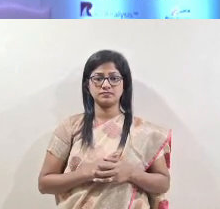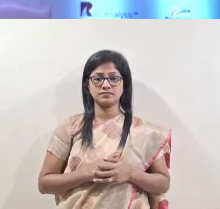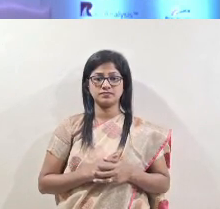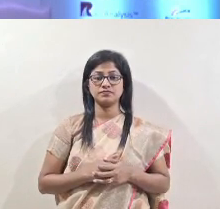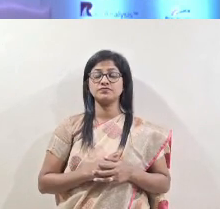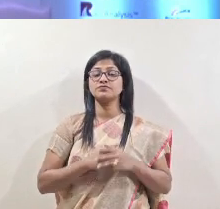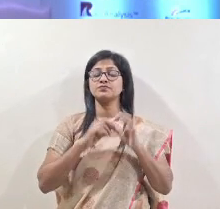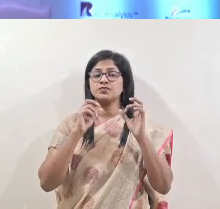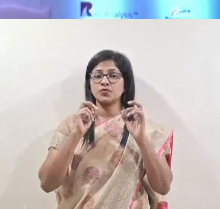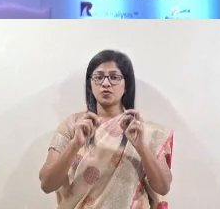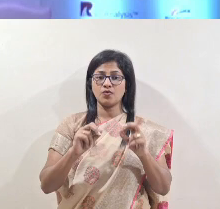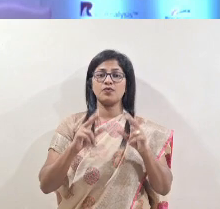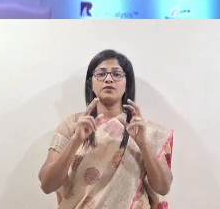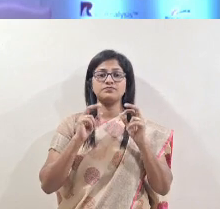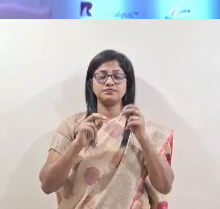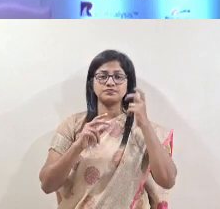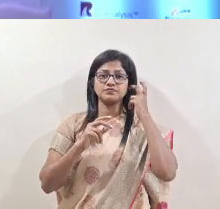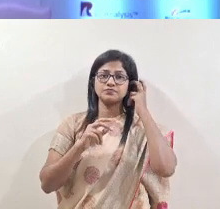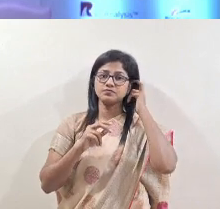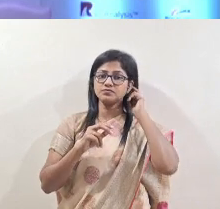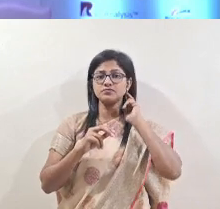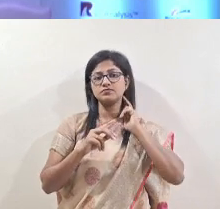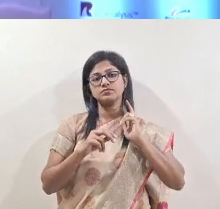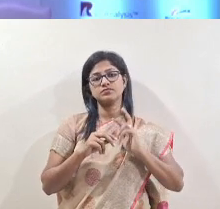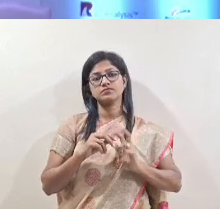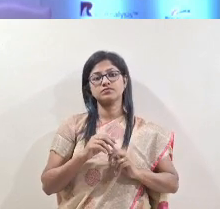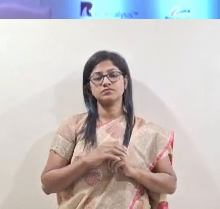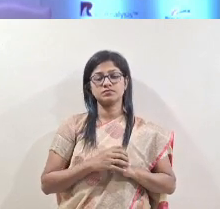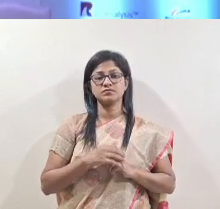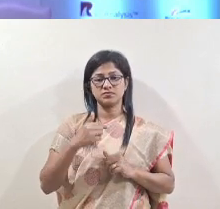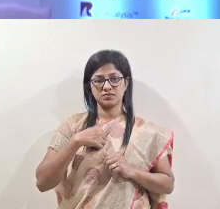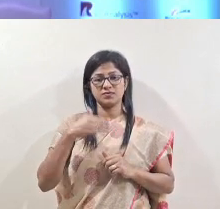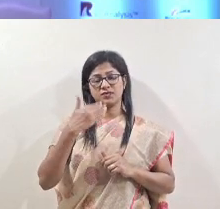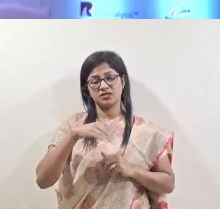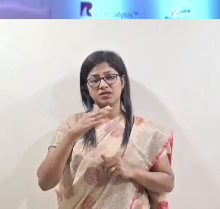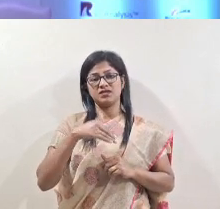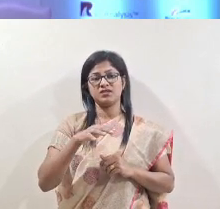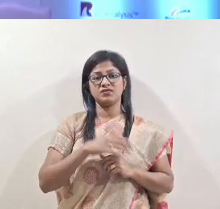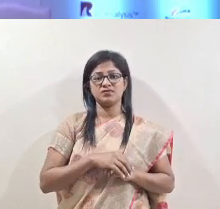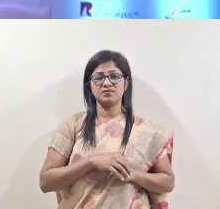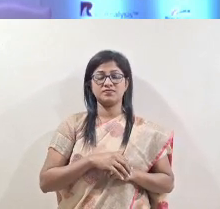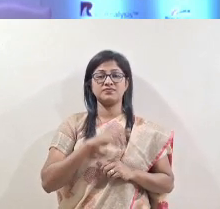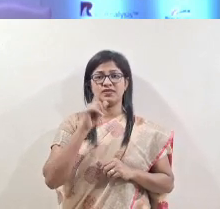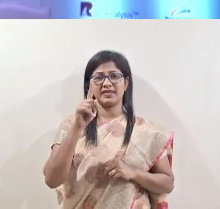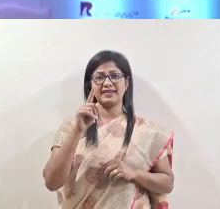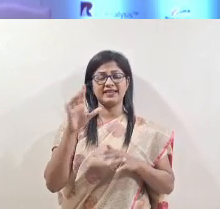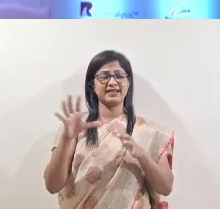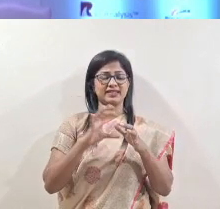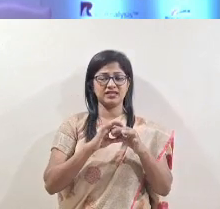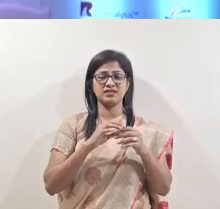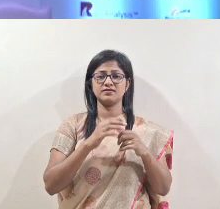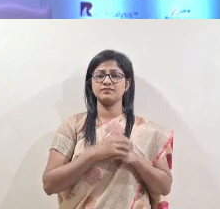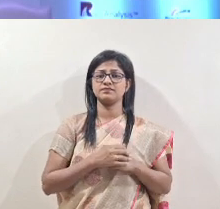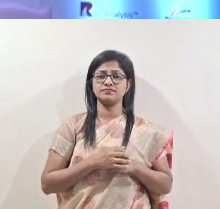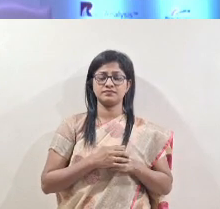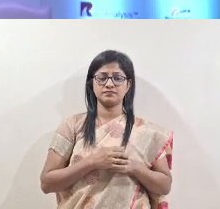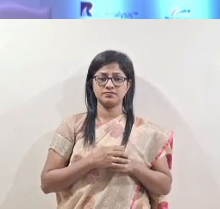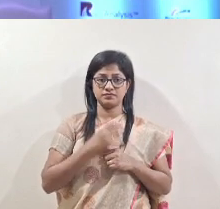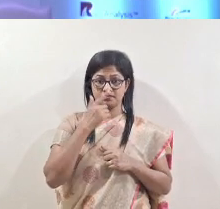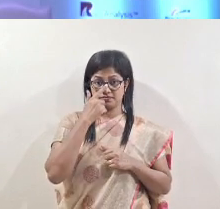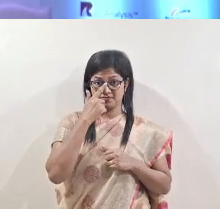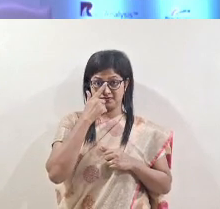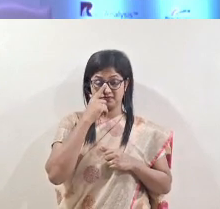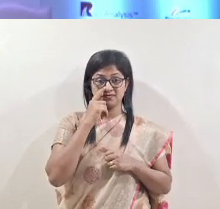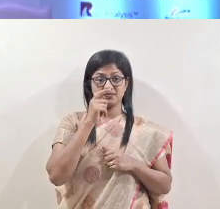So just since but I can continue. we will wait for that. So just on that, so you